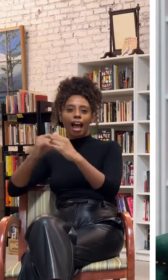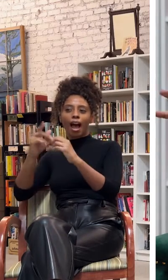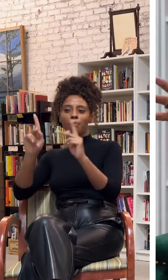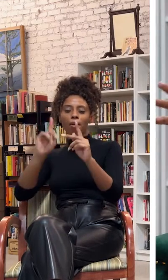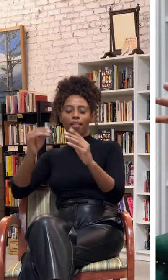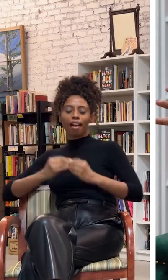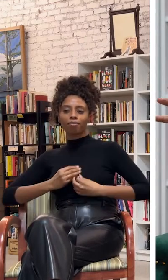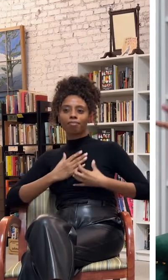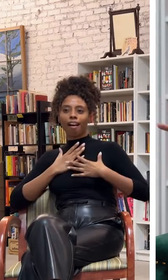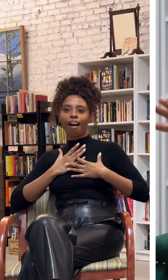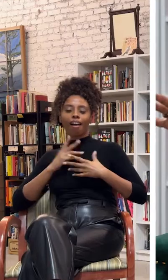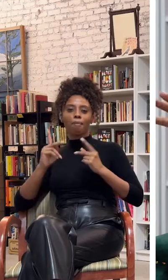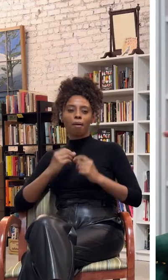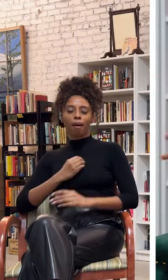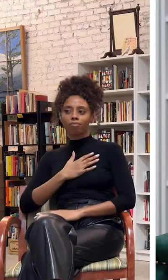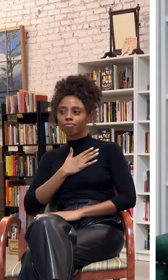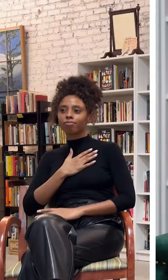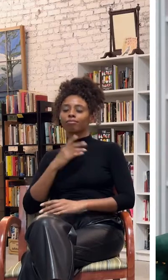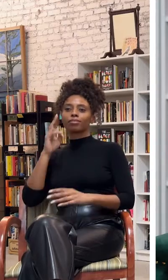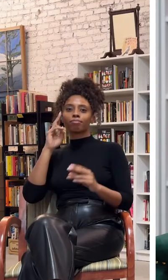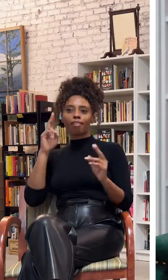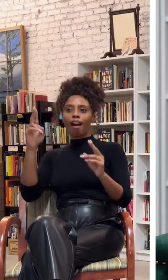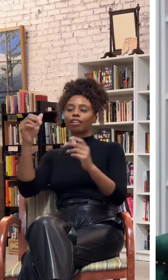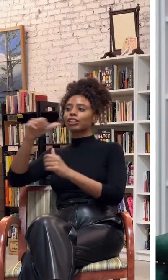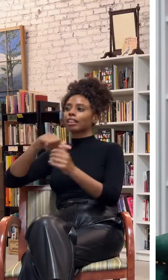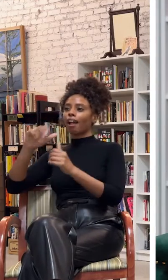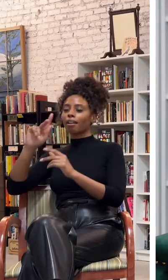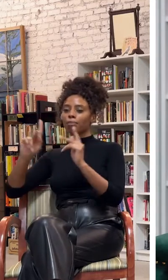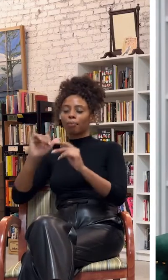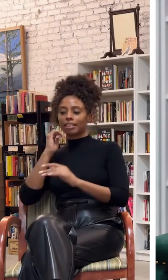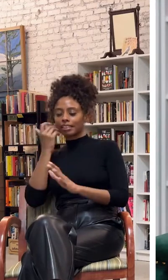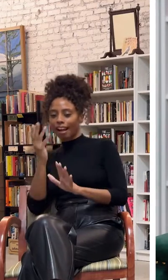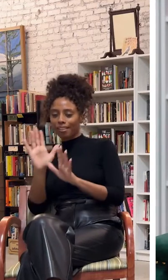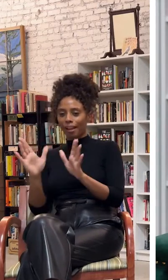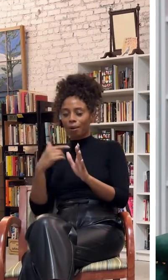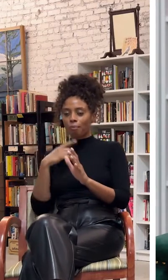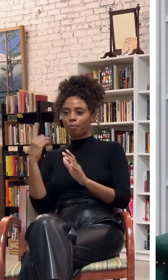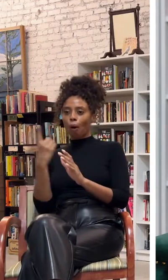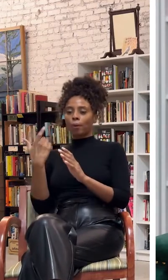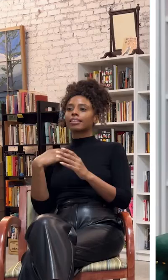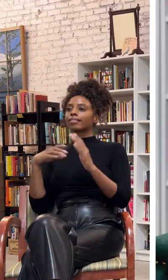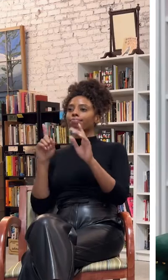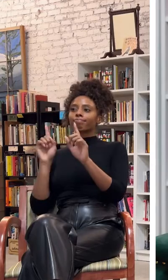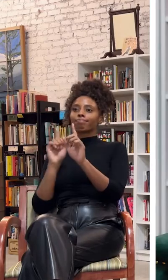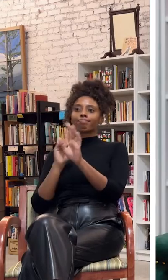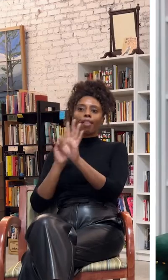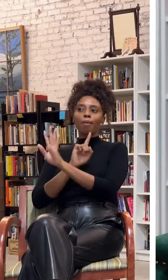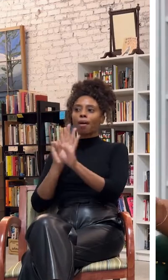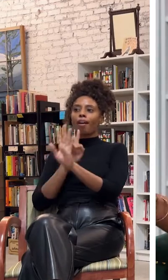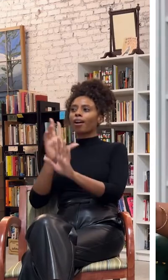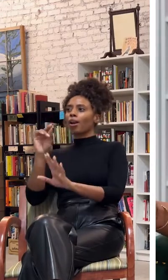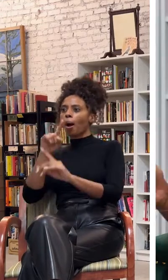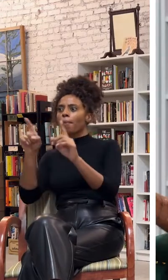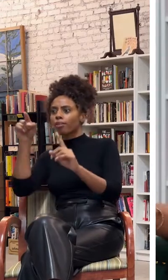how moved people were to acknowledge each other. People, that were being shy of, oh, it's okay, I'll always be in the background. But Viv's insistence on,